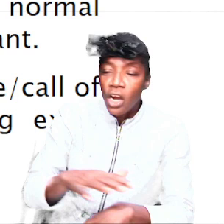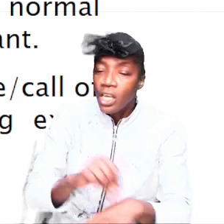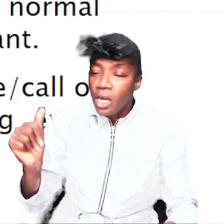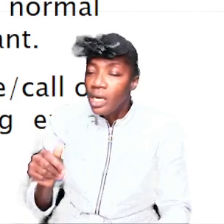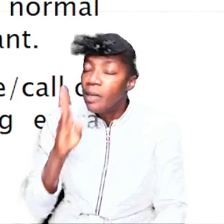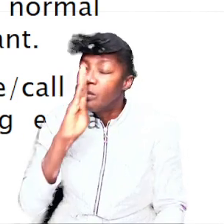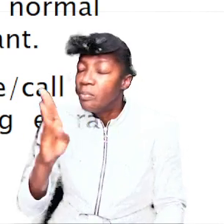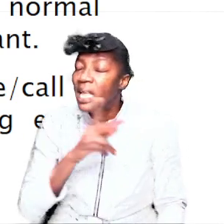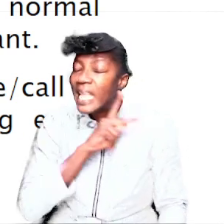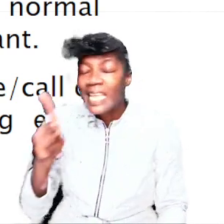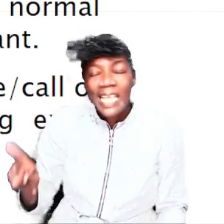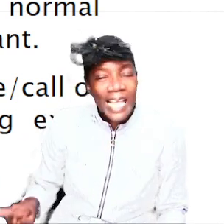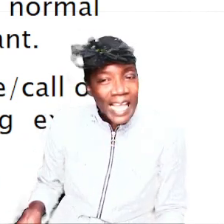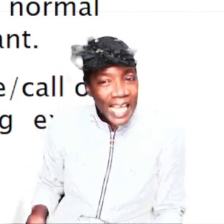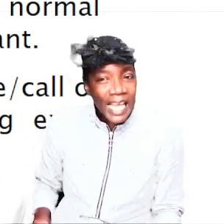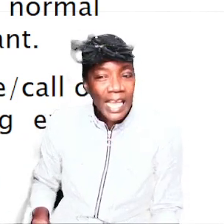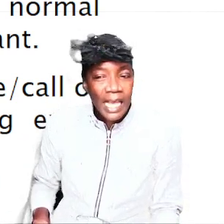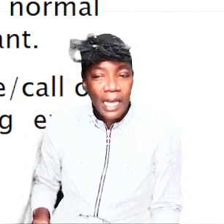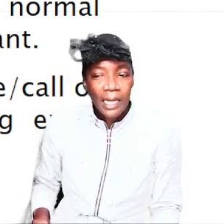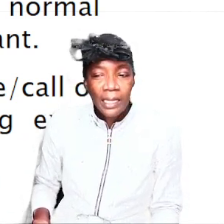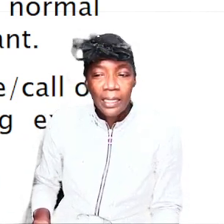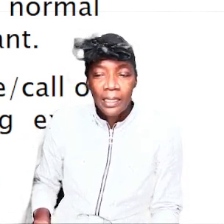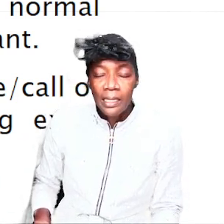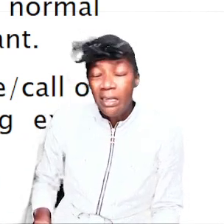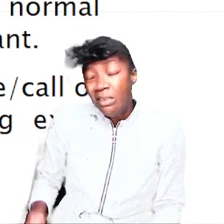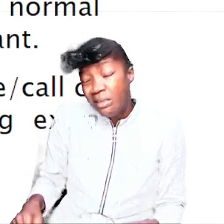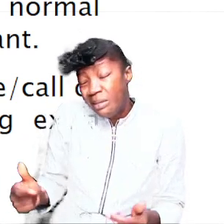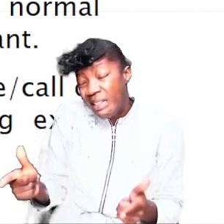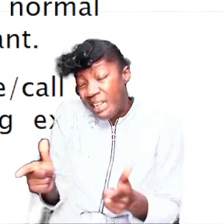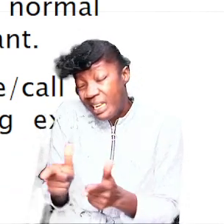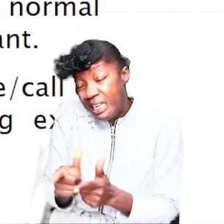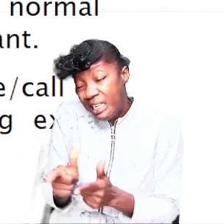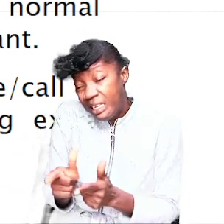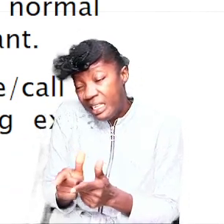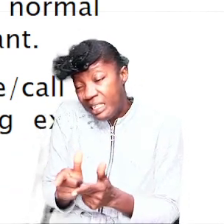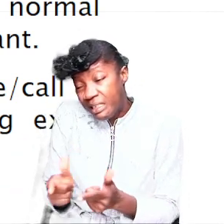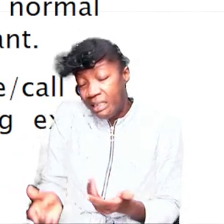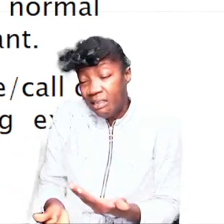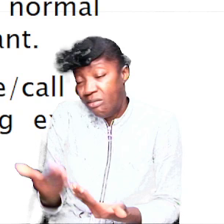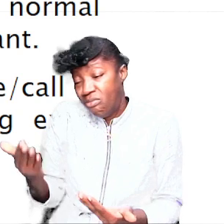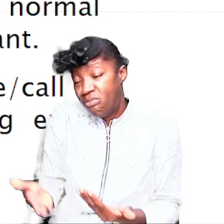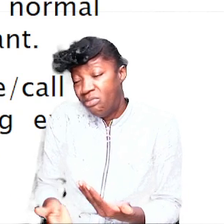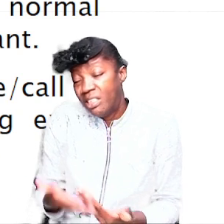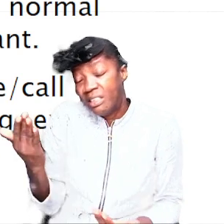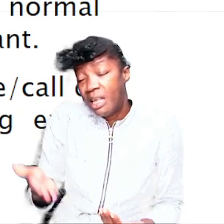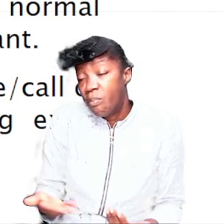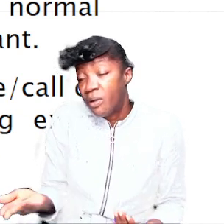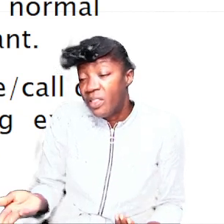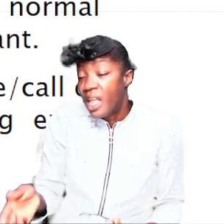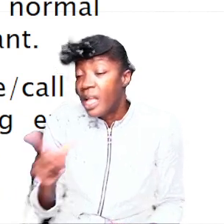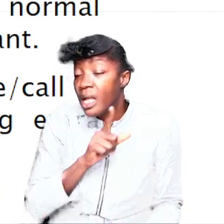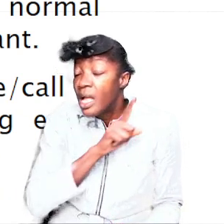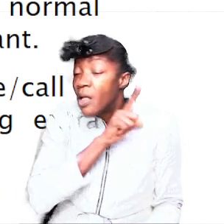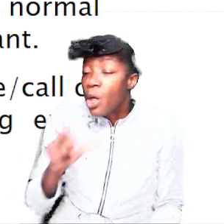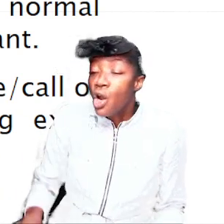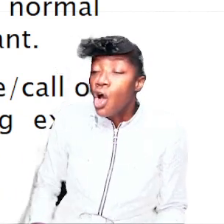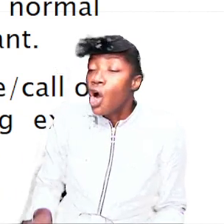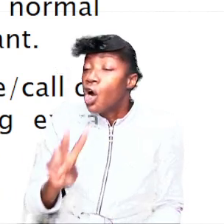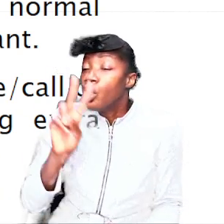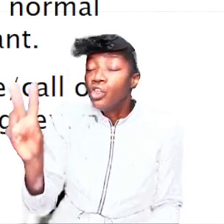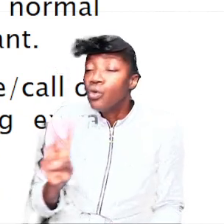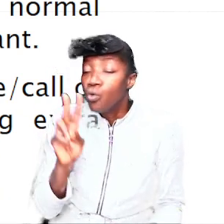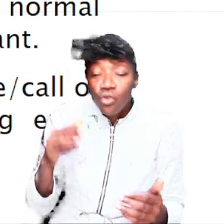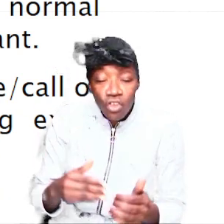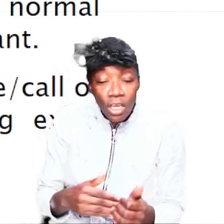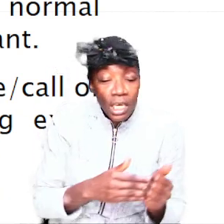king, right? So it is some of the simplest things that the Lord used, you know, to direct us on the path that he wants to